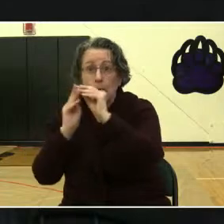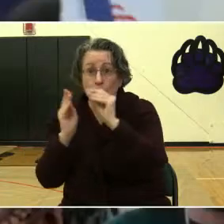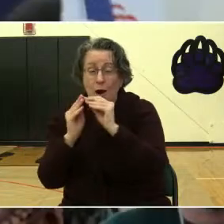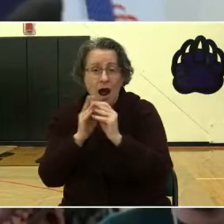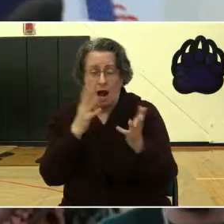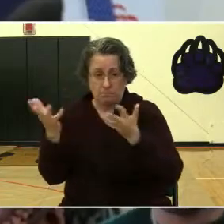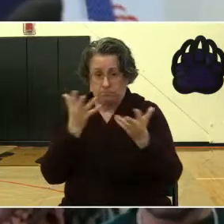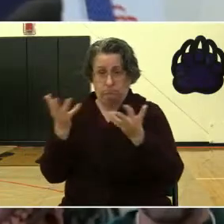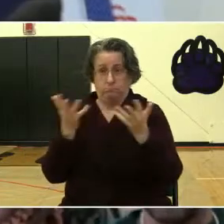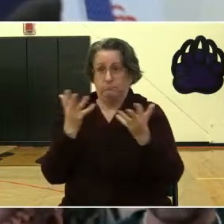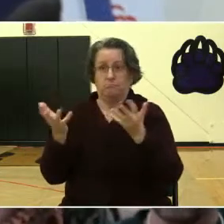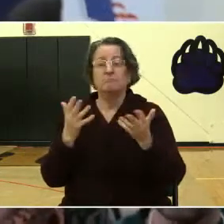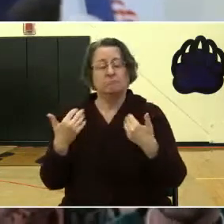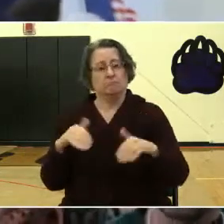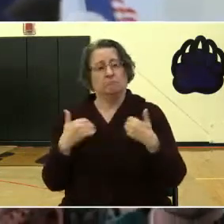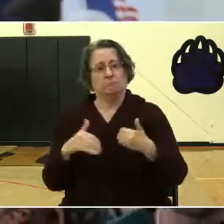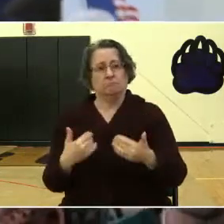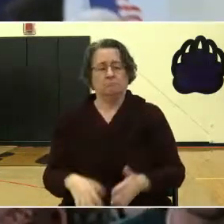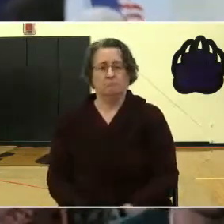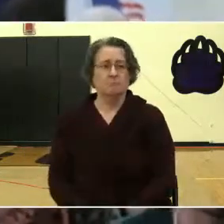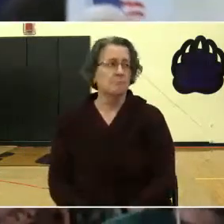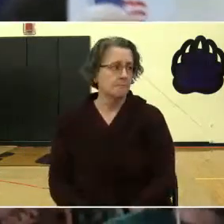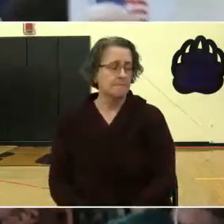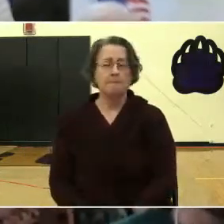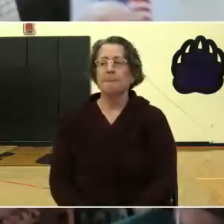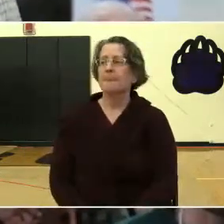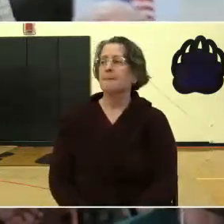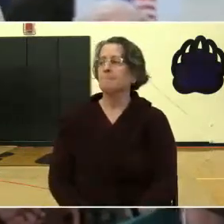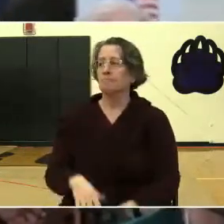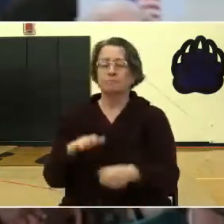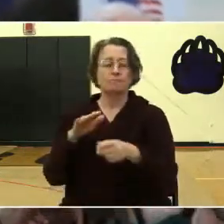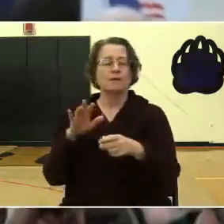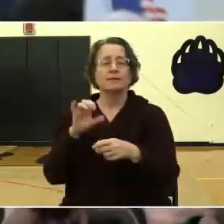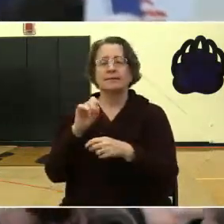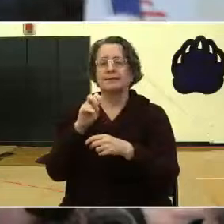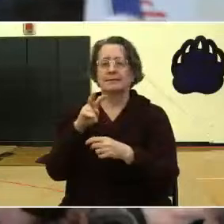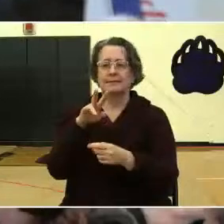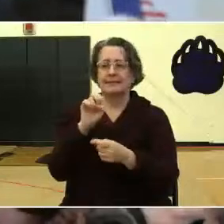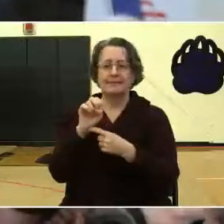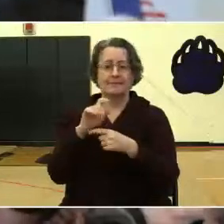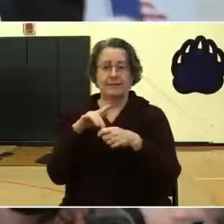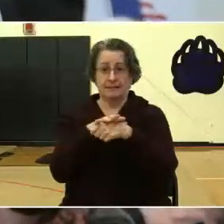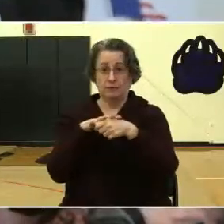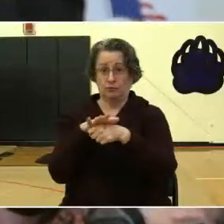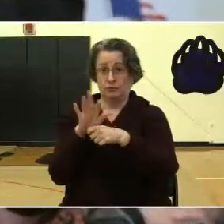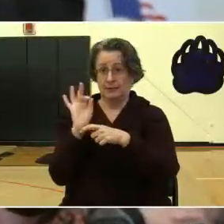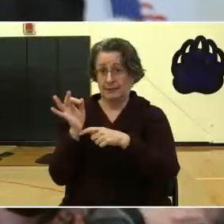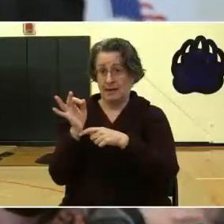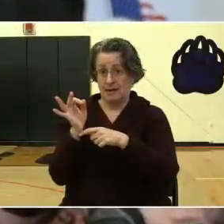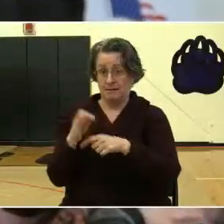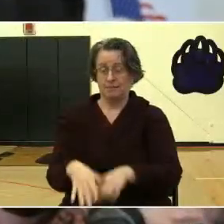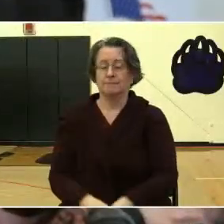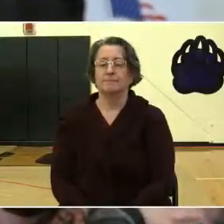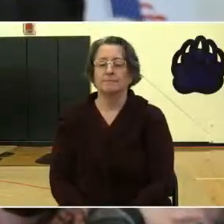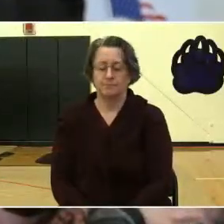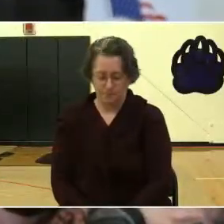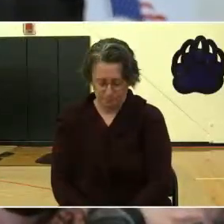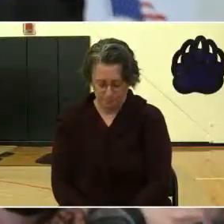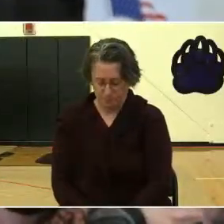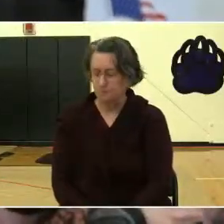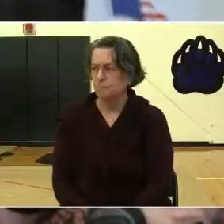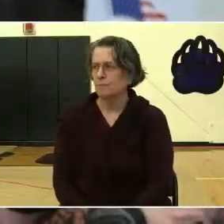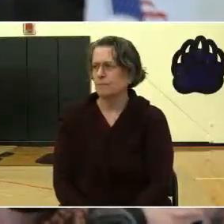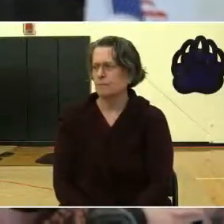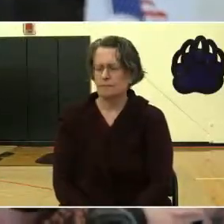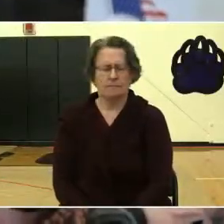Heim Steve Heim District n um I just thinking about all of the uh times I've